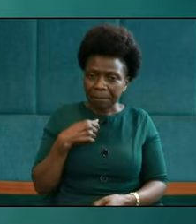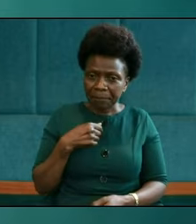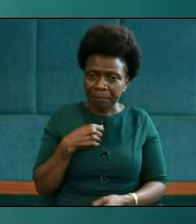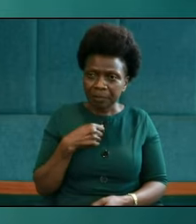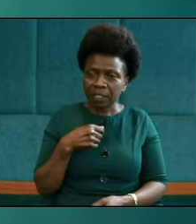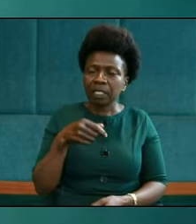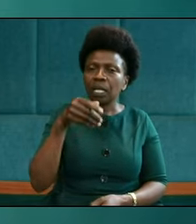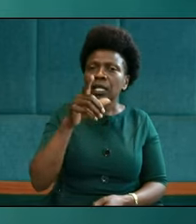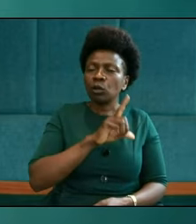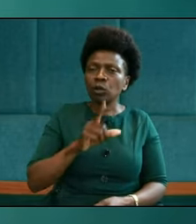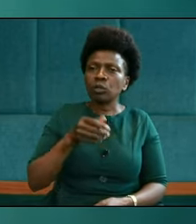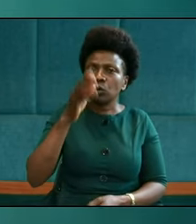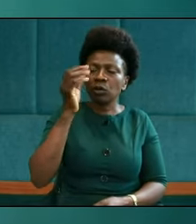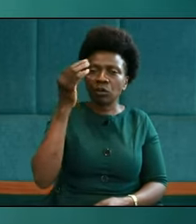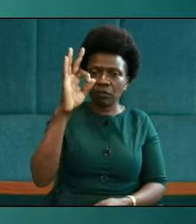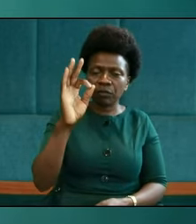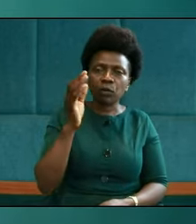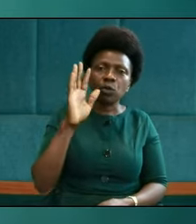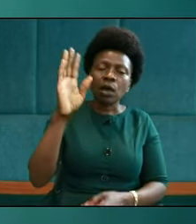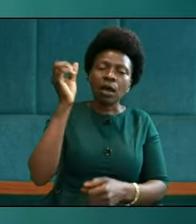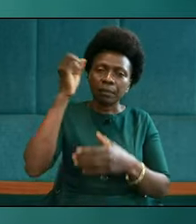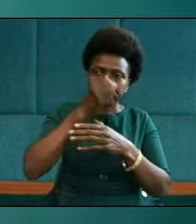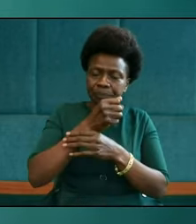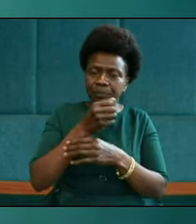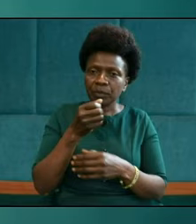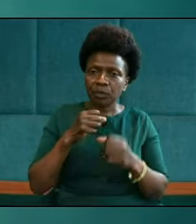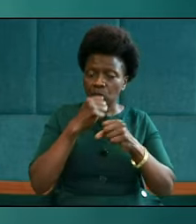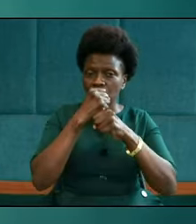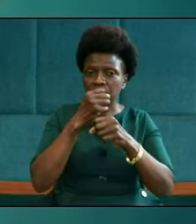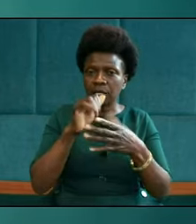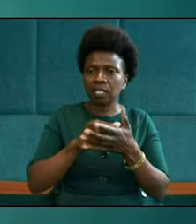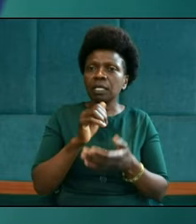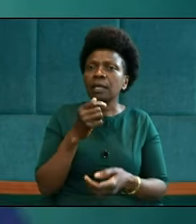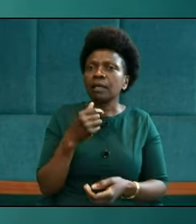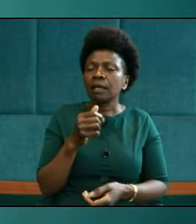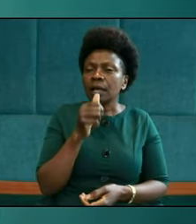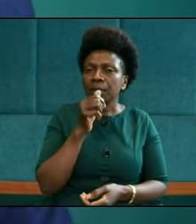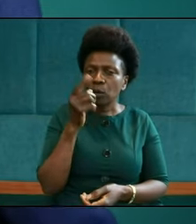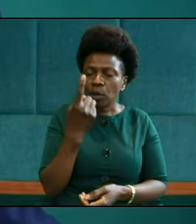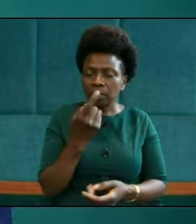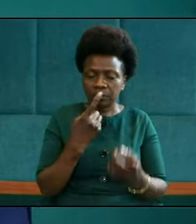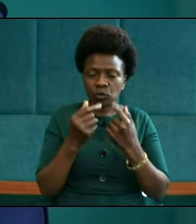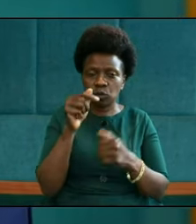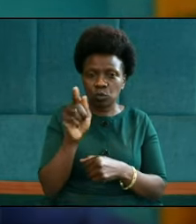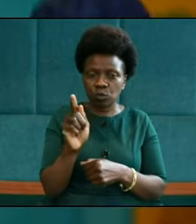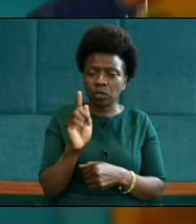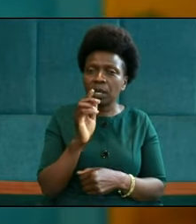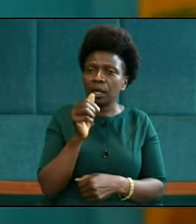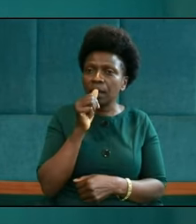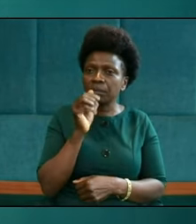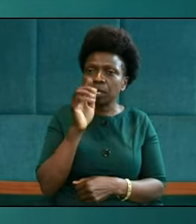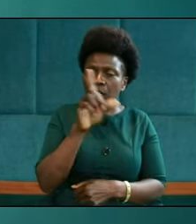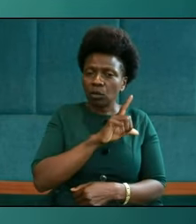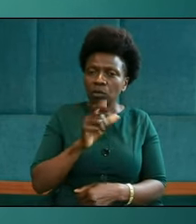thy father. Be confident that I am the one speaking to you. I am the Lord God of Abraham, thy father, and